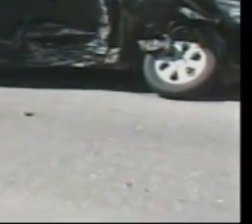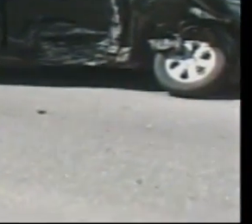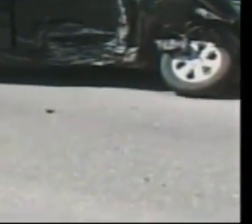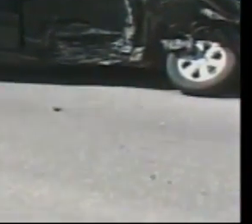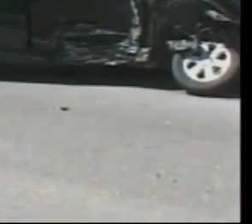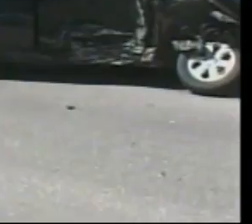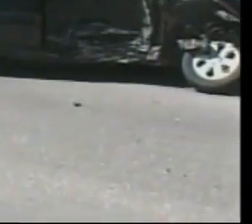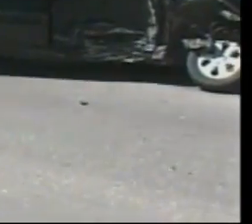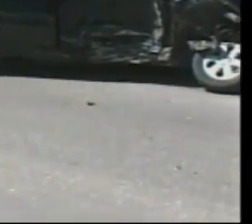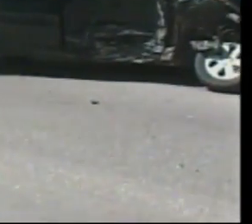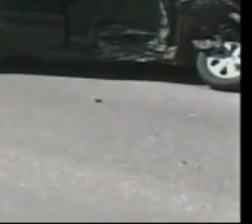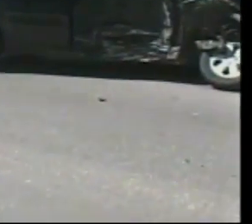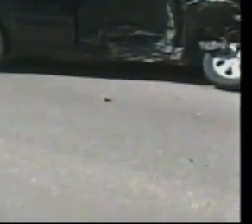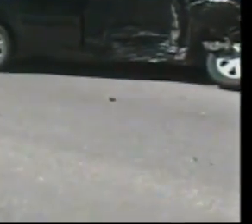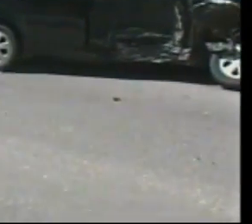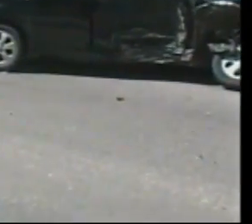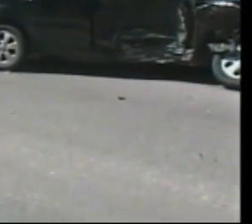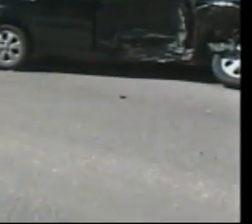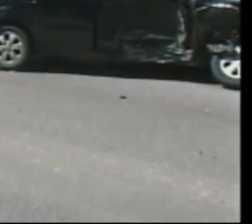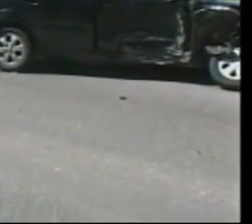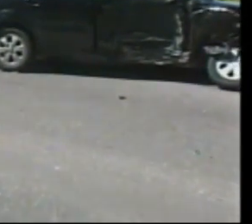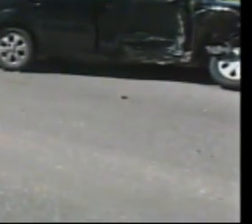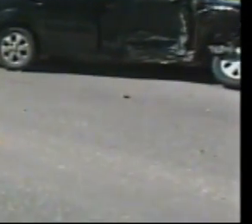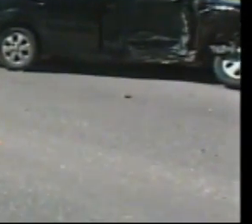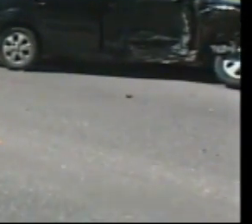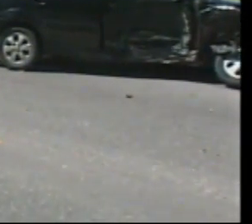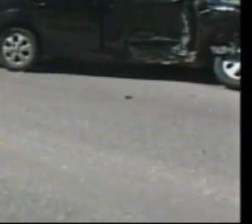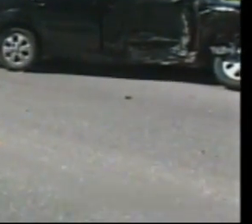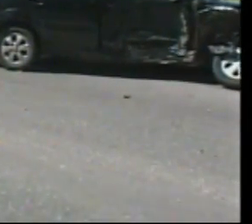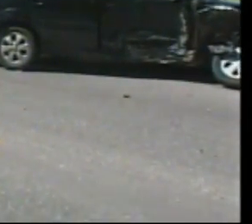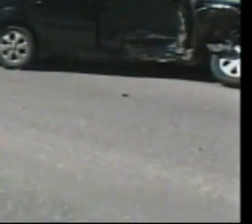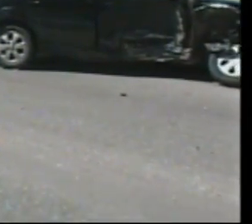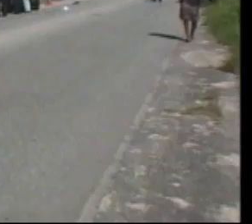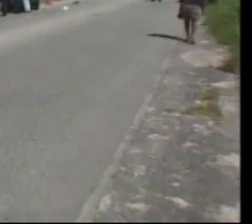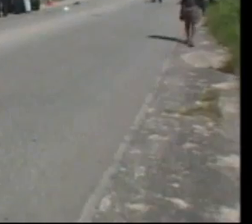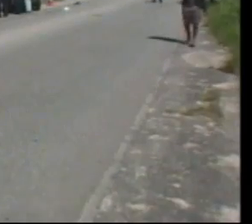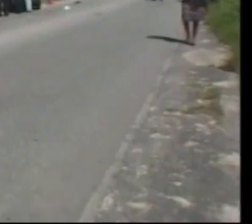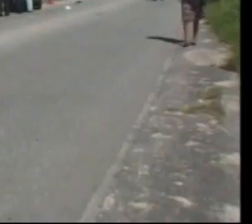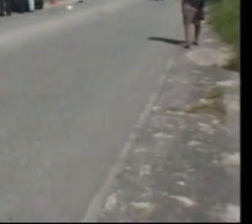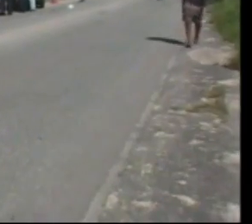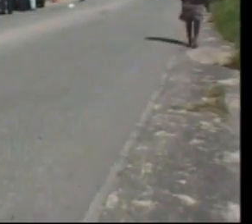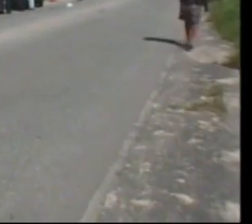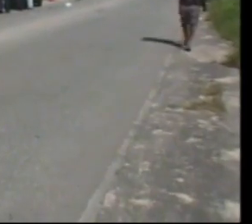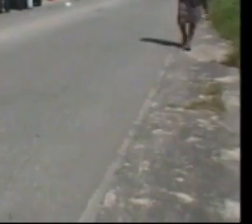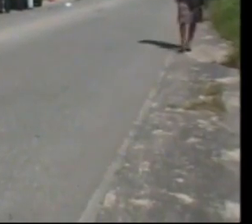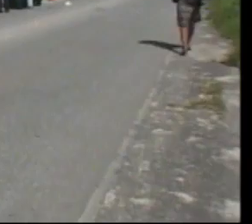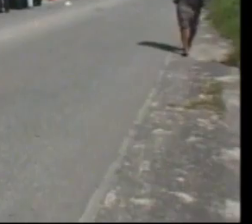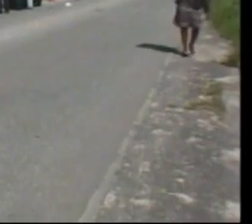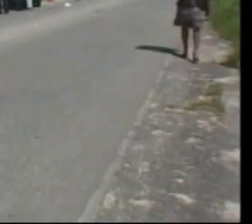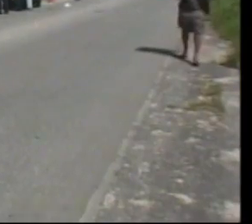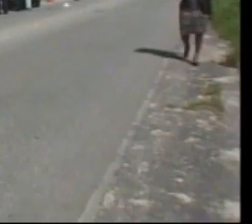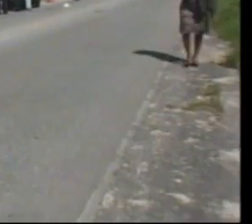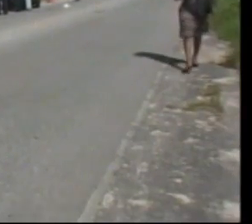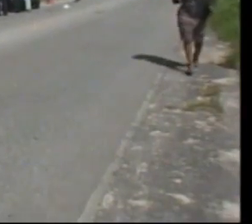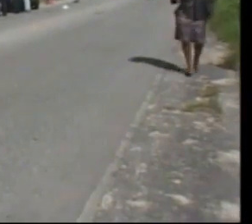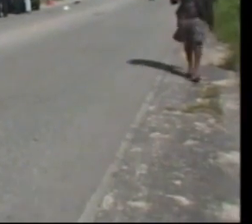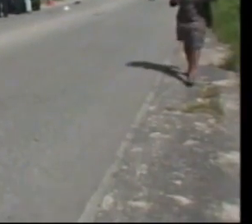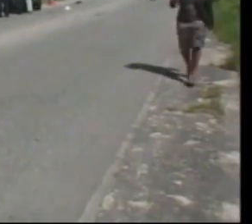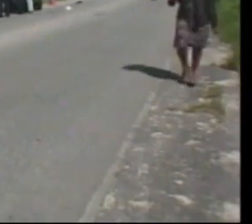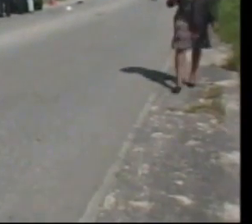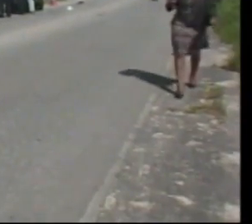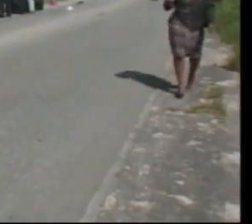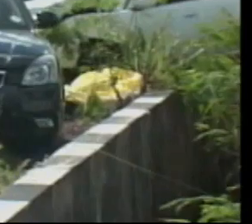man presented himself, accompanied by an attorney at law, to a police station. Efforts are ongoing to identify the